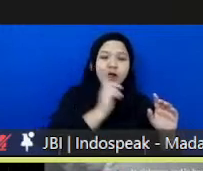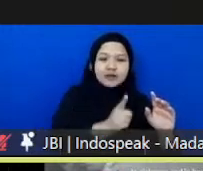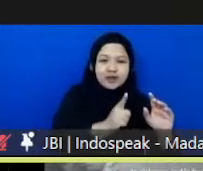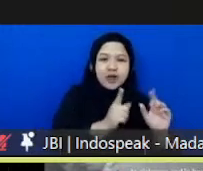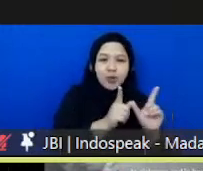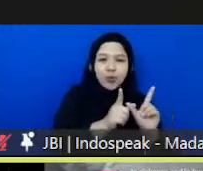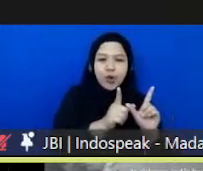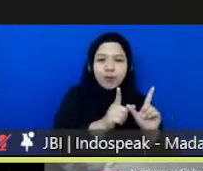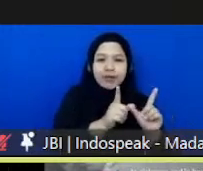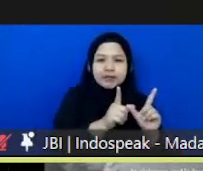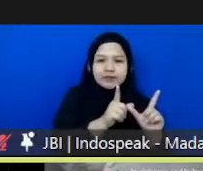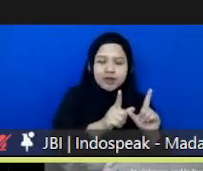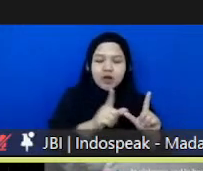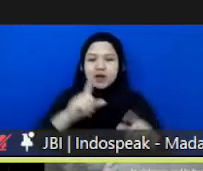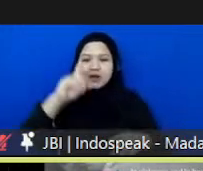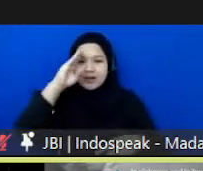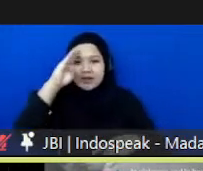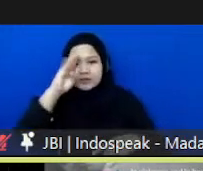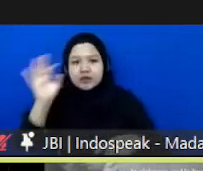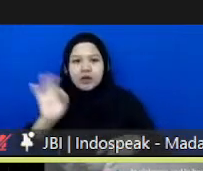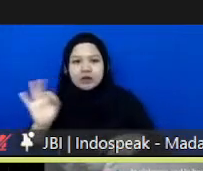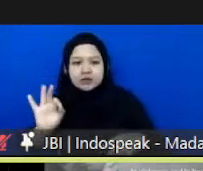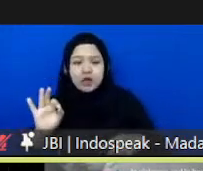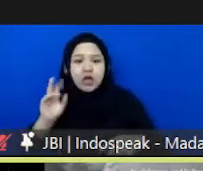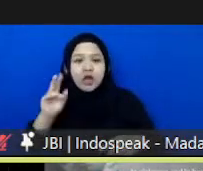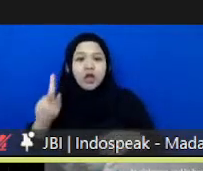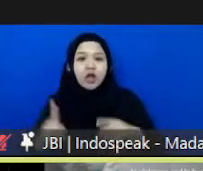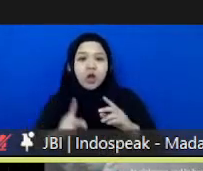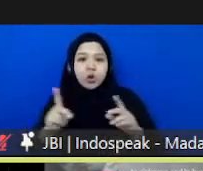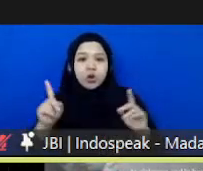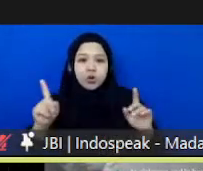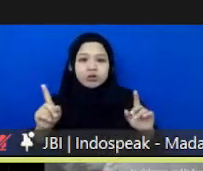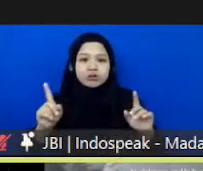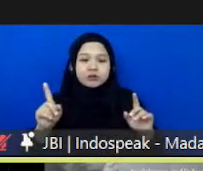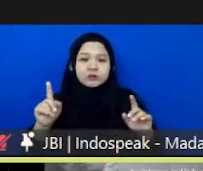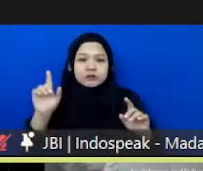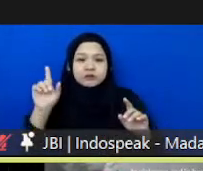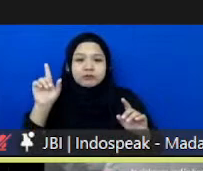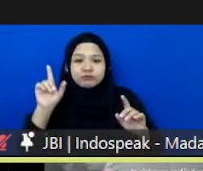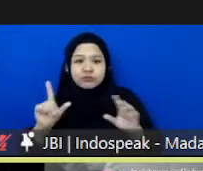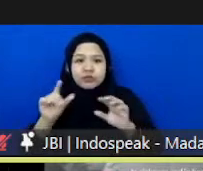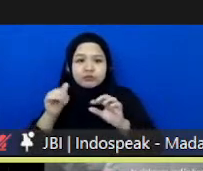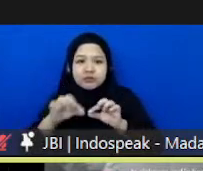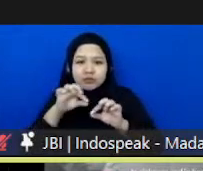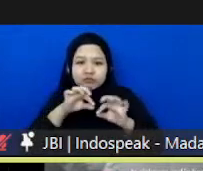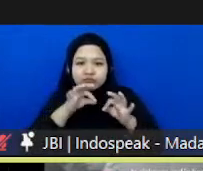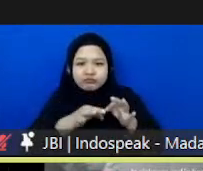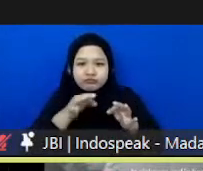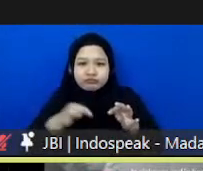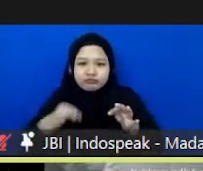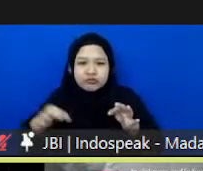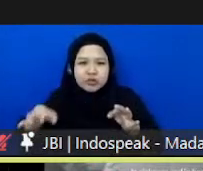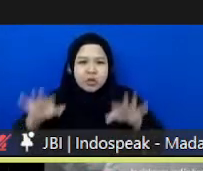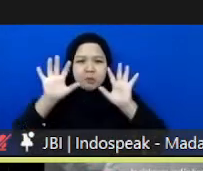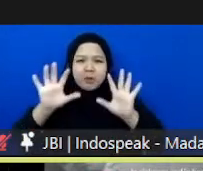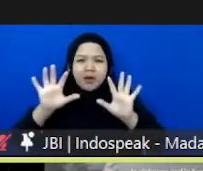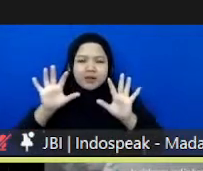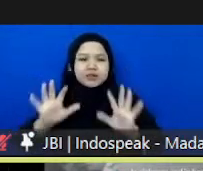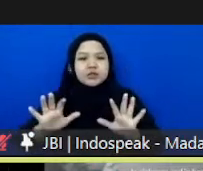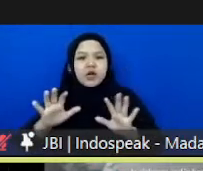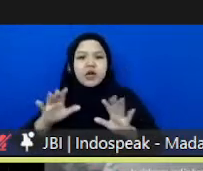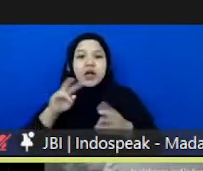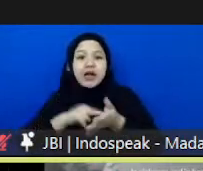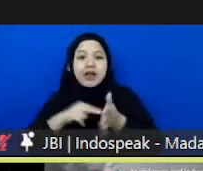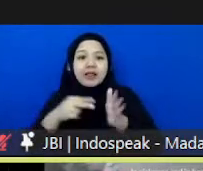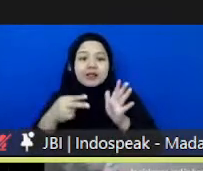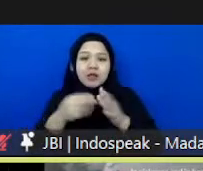hatch. If the female has Wolbachia and the male doesn't, she would lay her normal number of eggs. They would all hatch, and